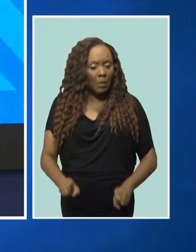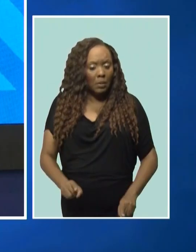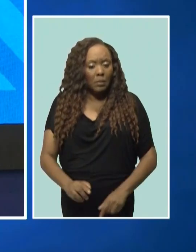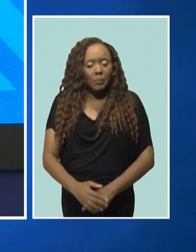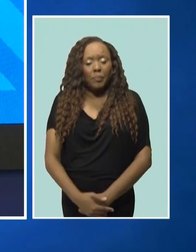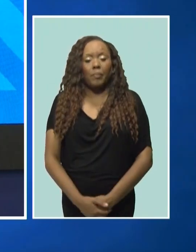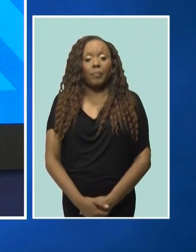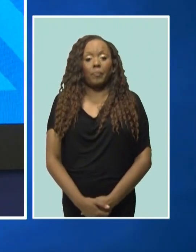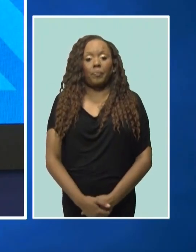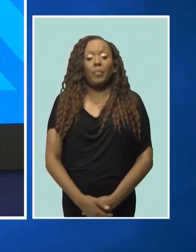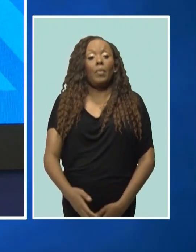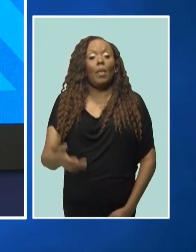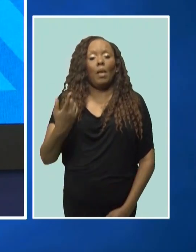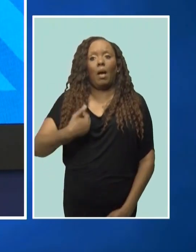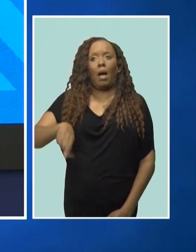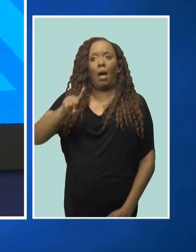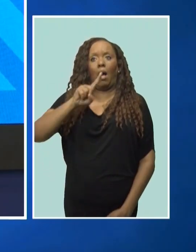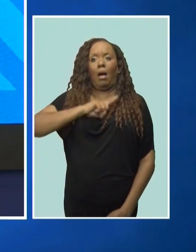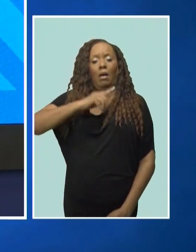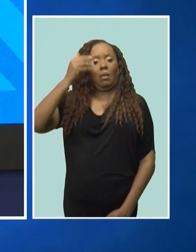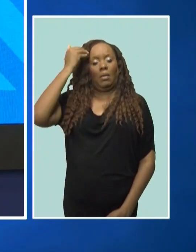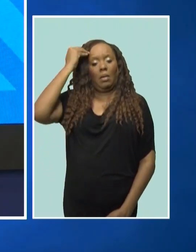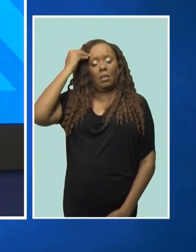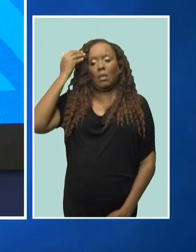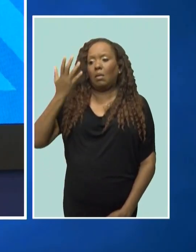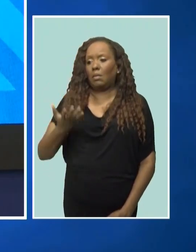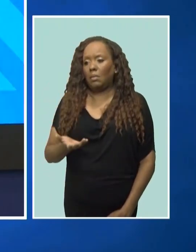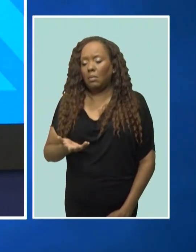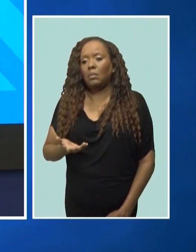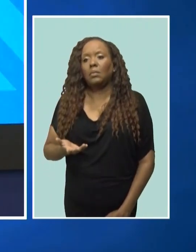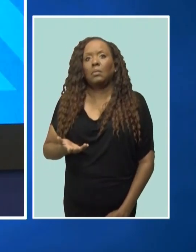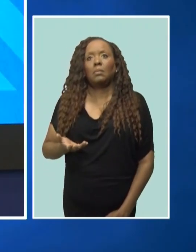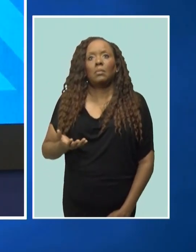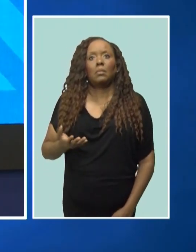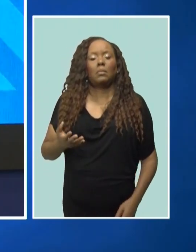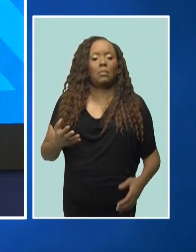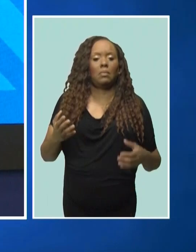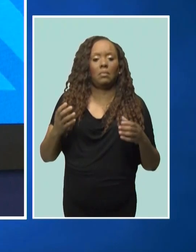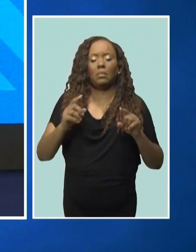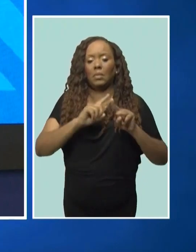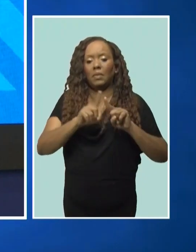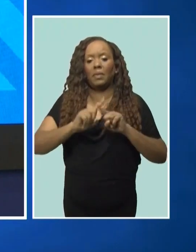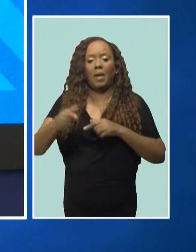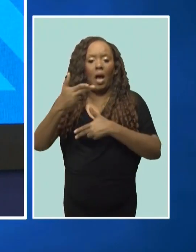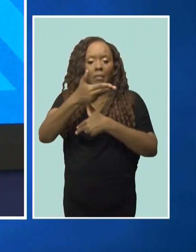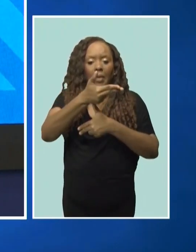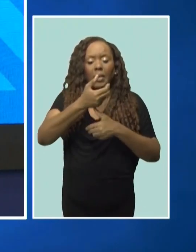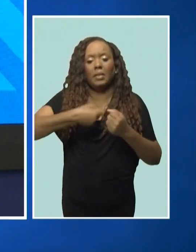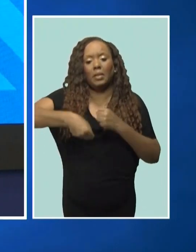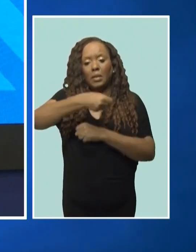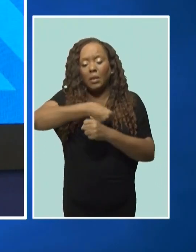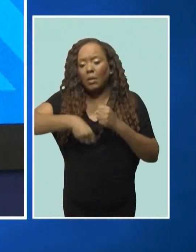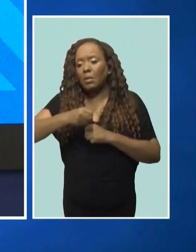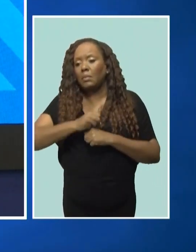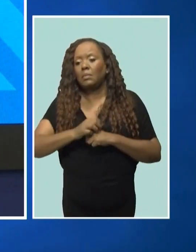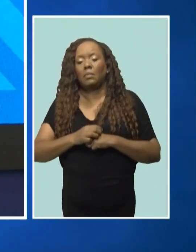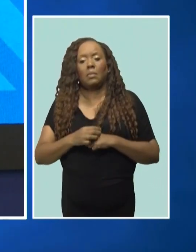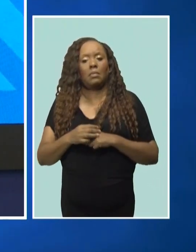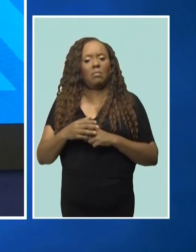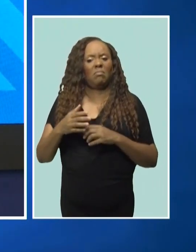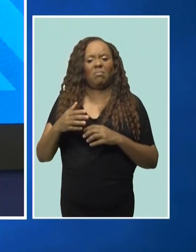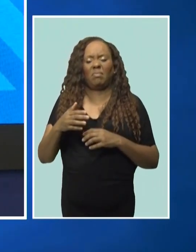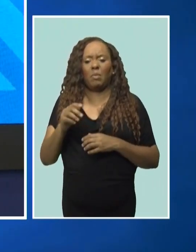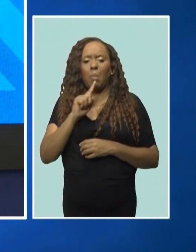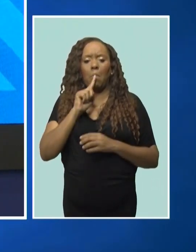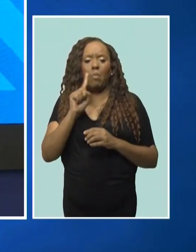know that traditionally many go north, Jamaica and Bahamas and Miami, but that is